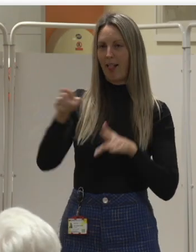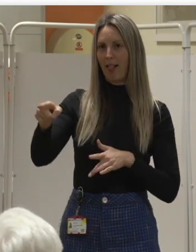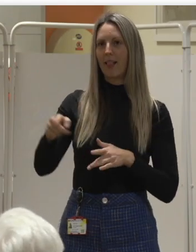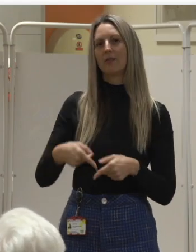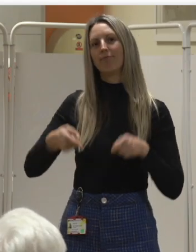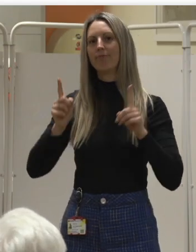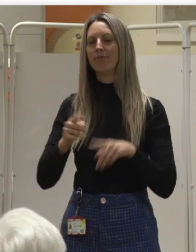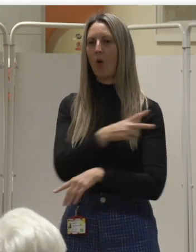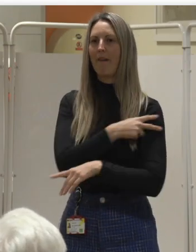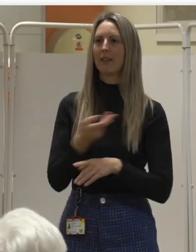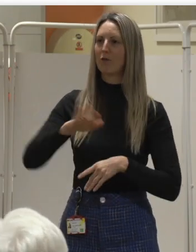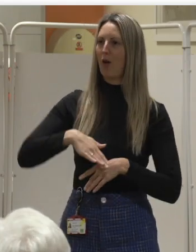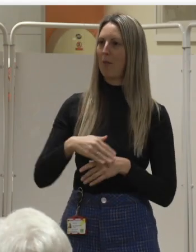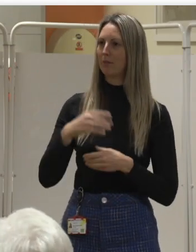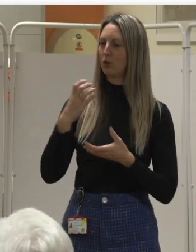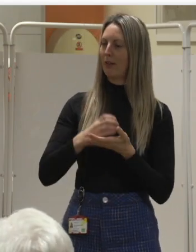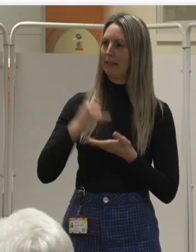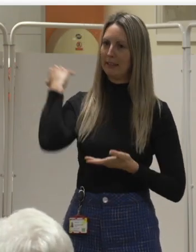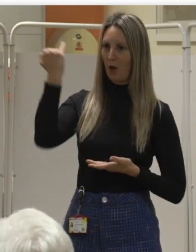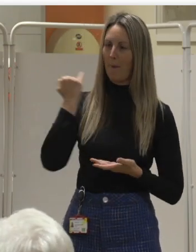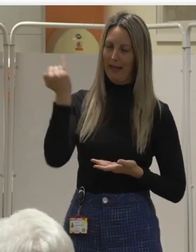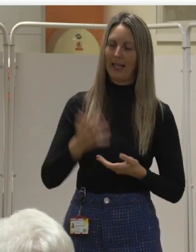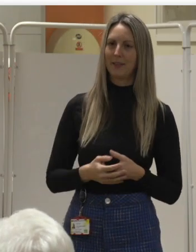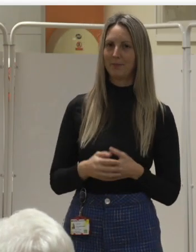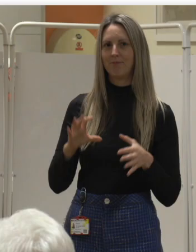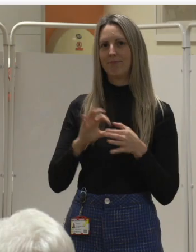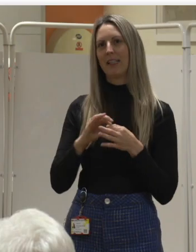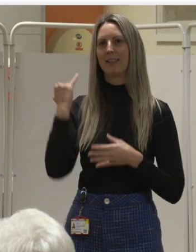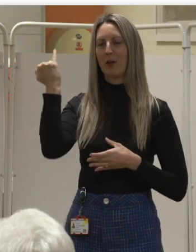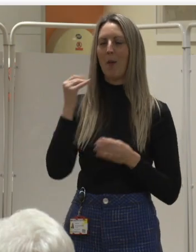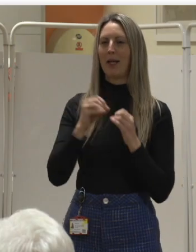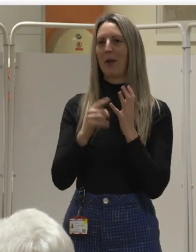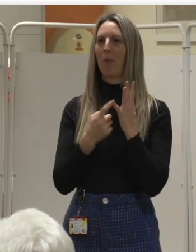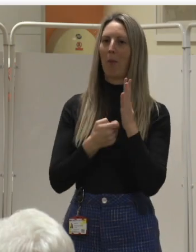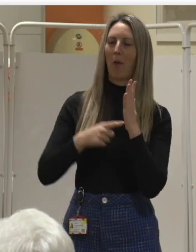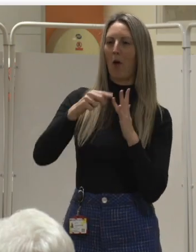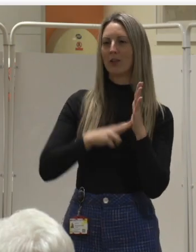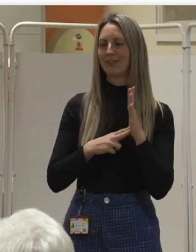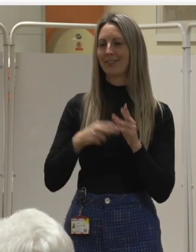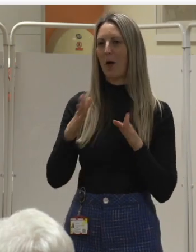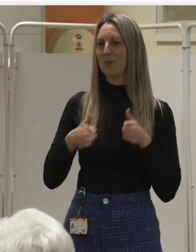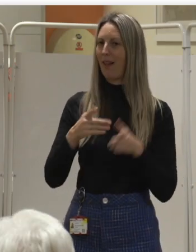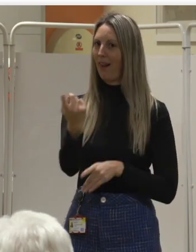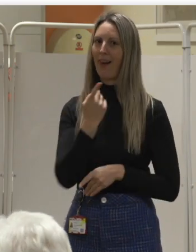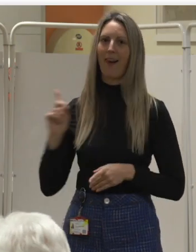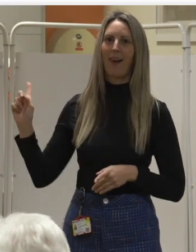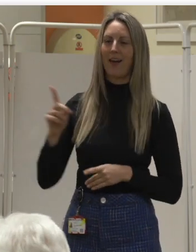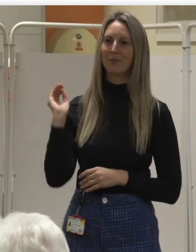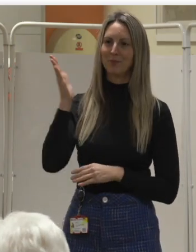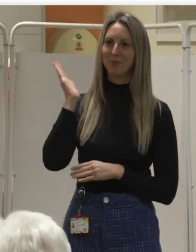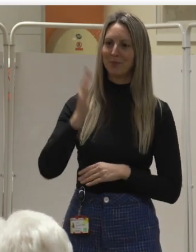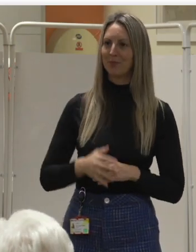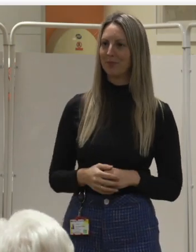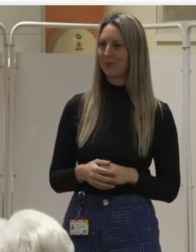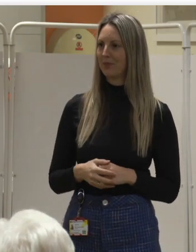for the University Hospitals of Derby and Burton. It's a big mouthful. So Jill, if you'd like to say a few words. It's lovely. Thank